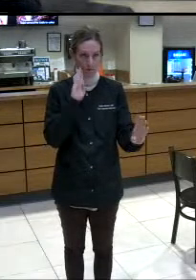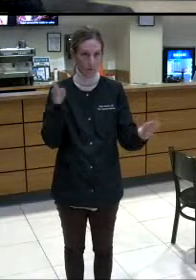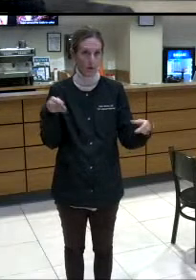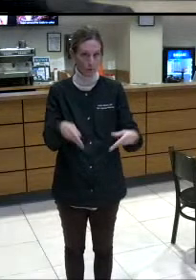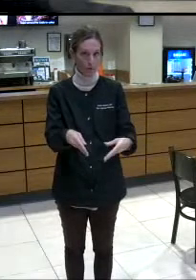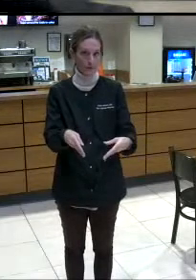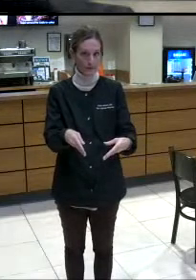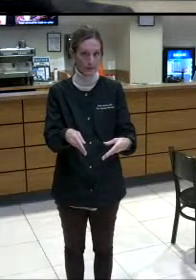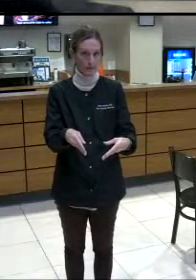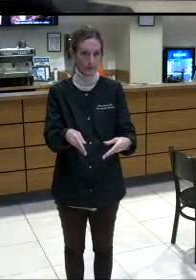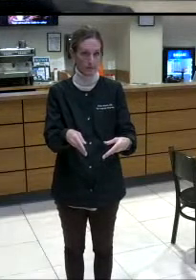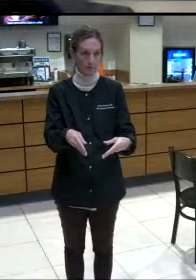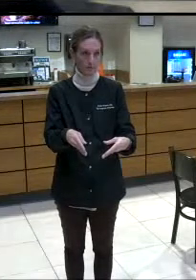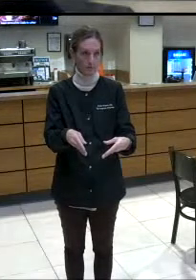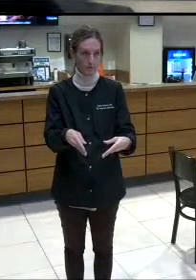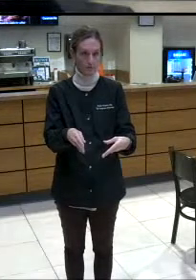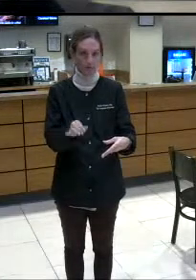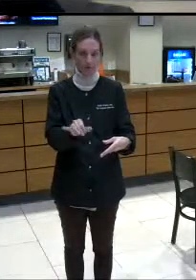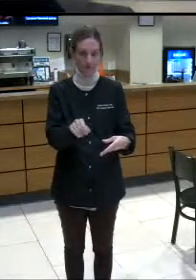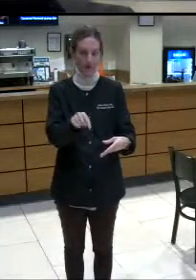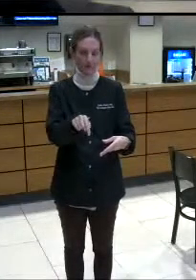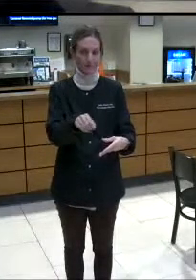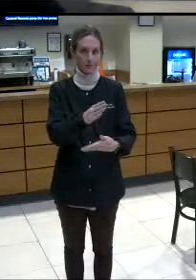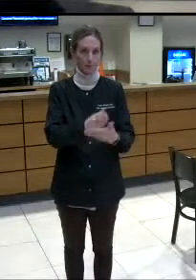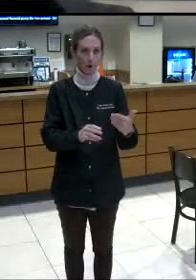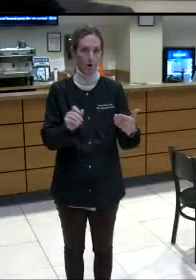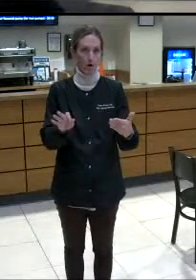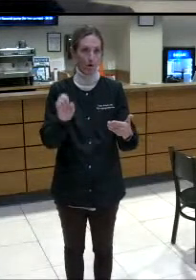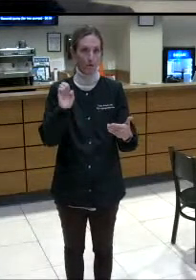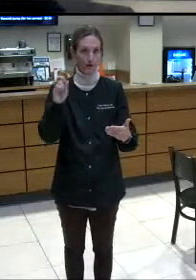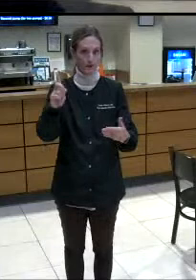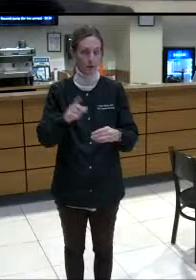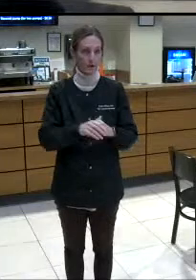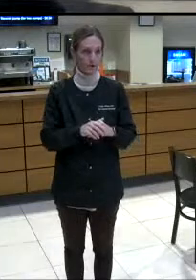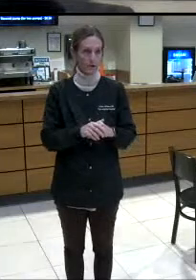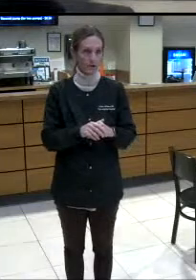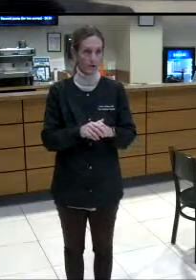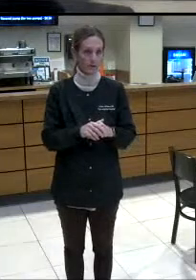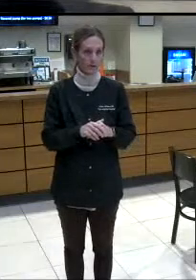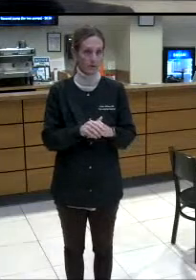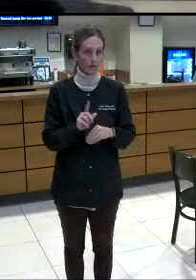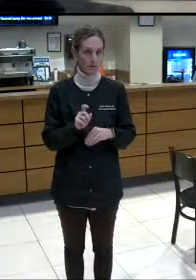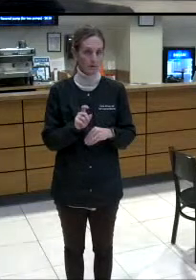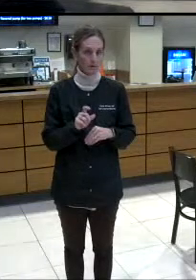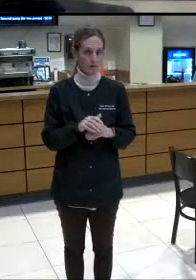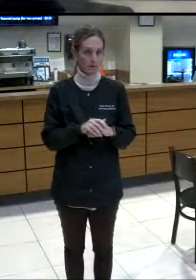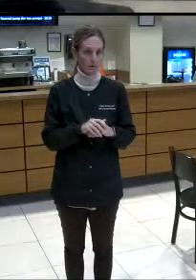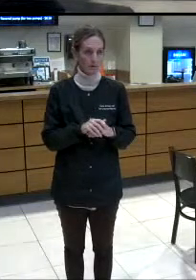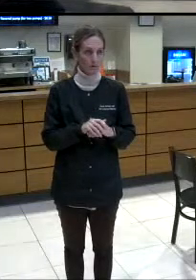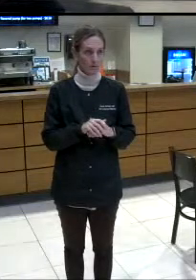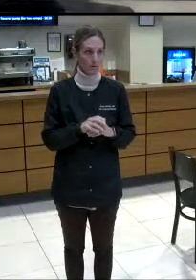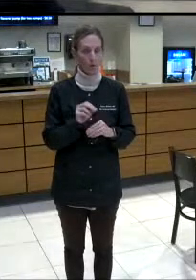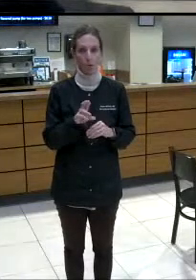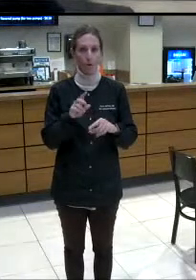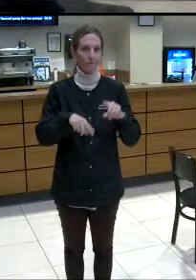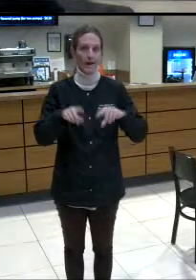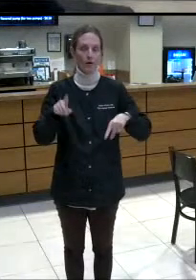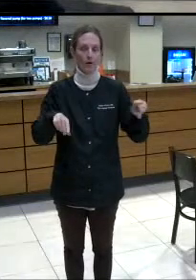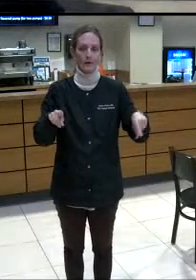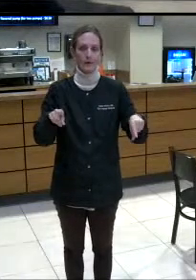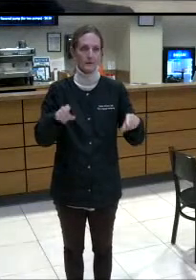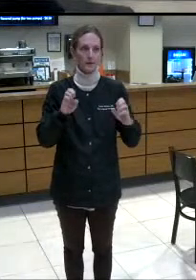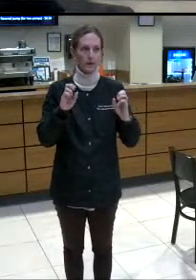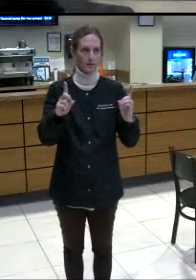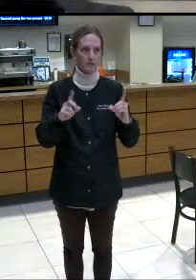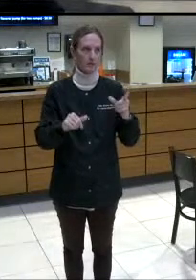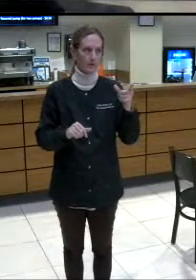particular aspect of our educational process or barrier to education?